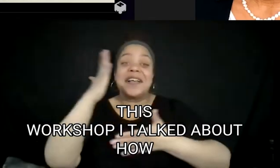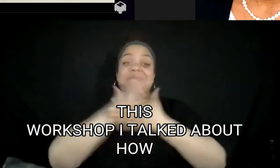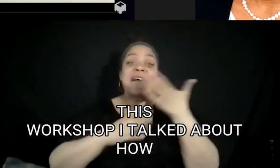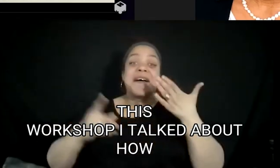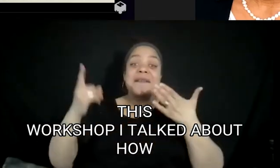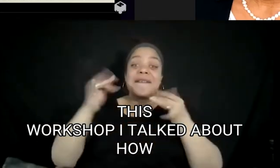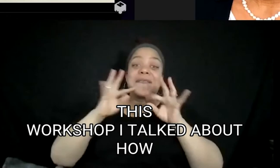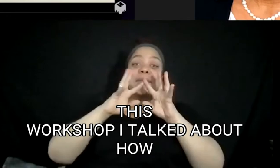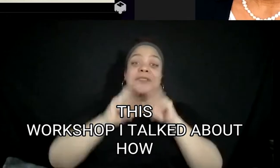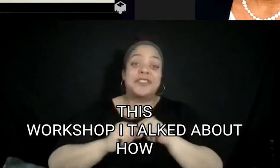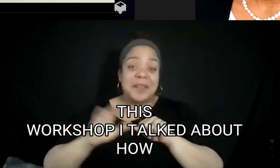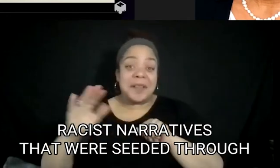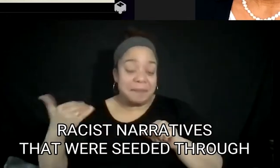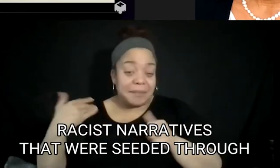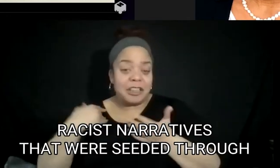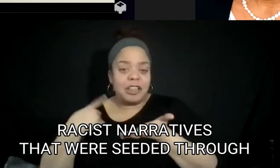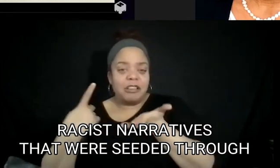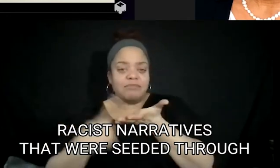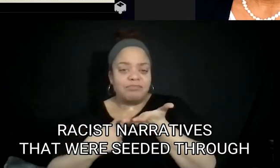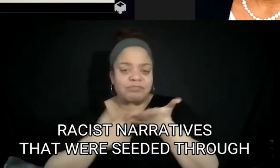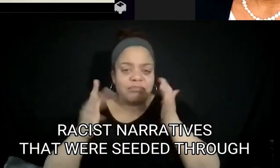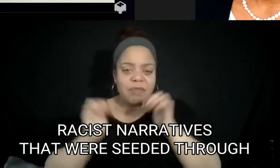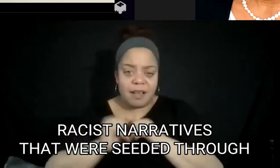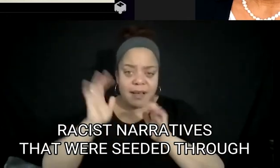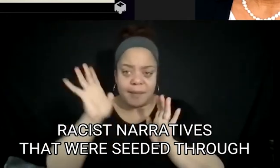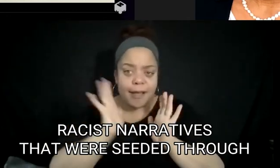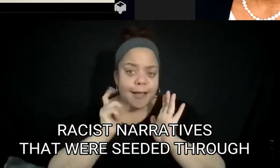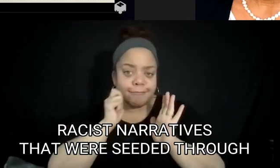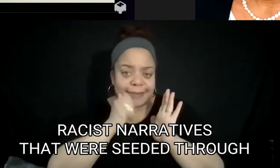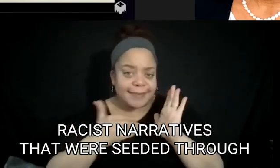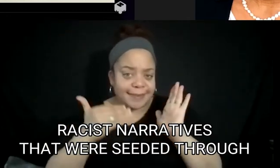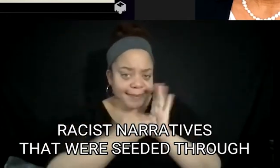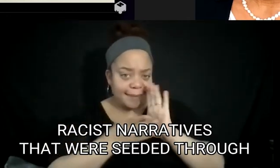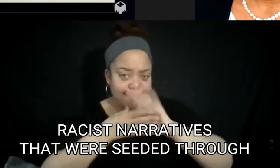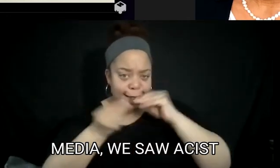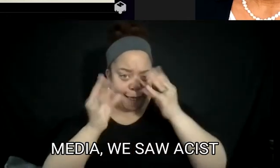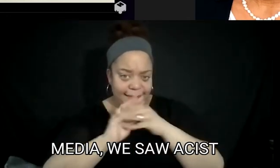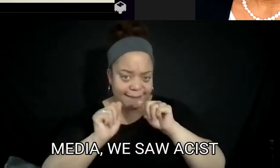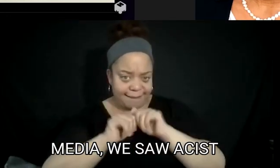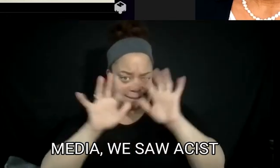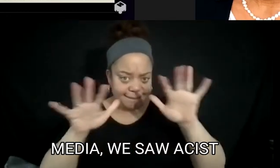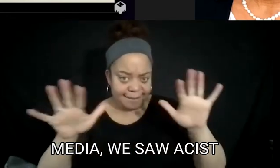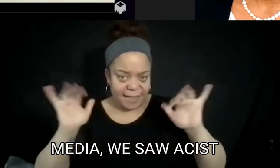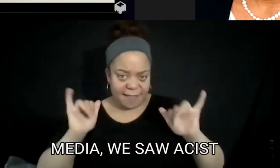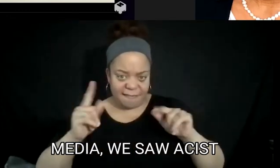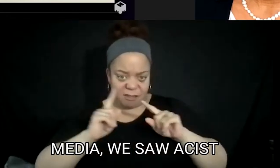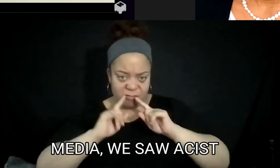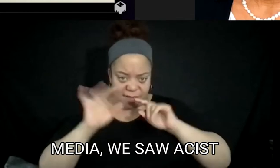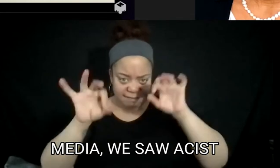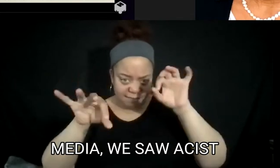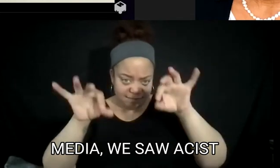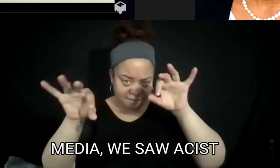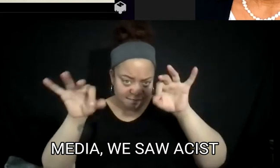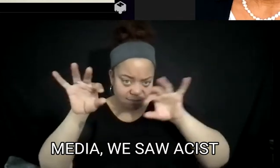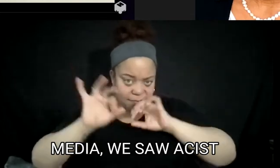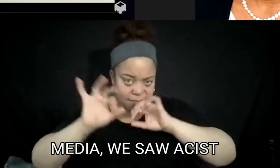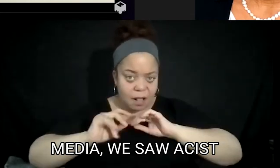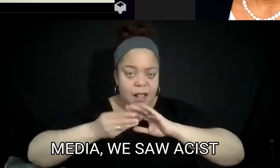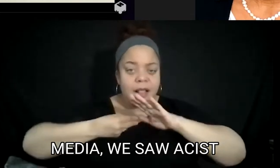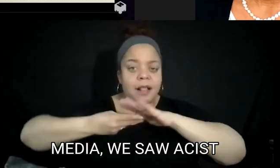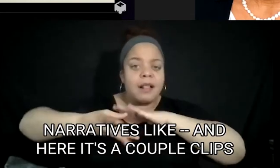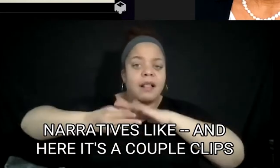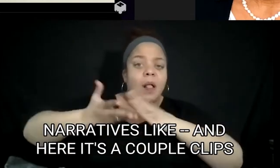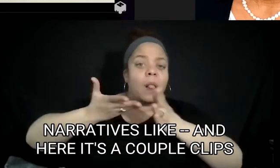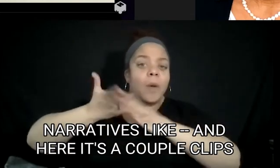know, we saw racist narratives like, and actually here it's just a couple clips from that book, Media Monopoly, that goes into some of